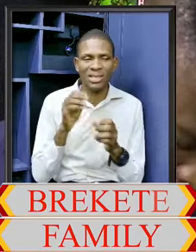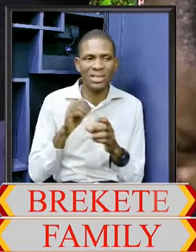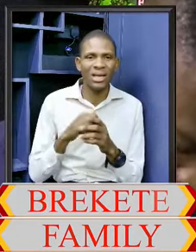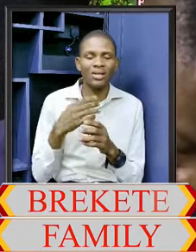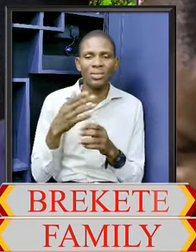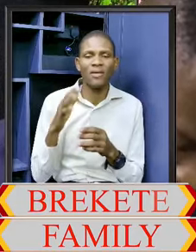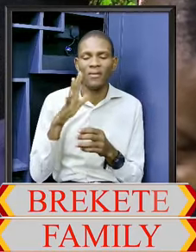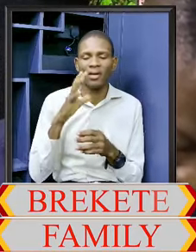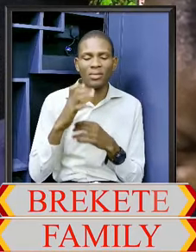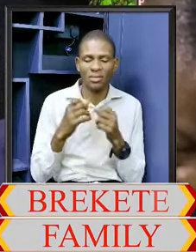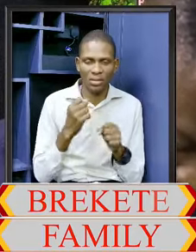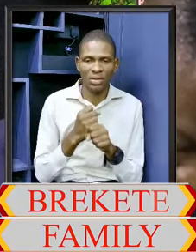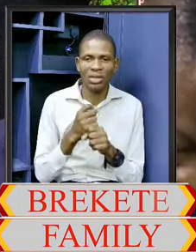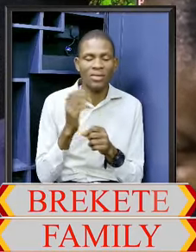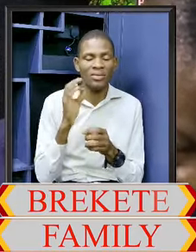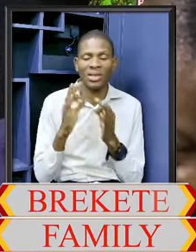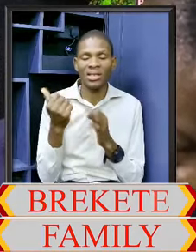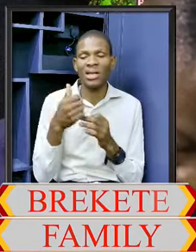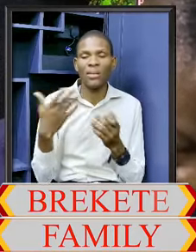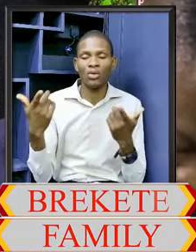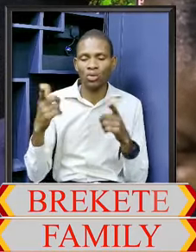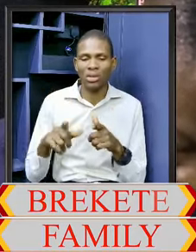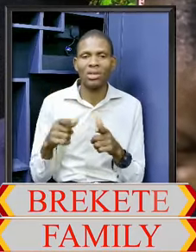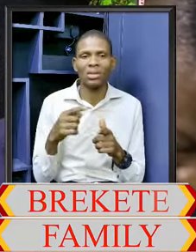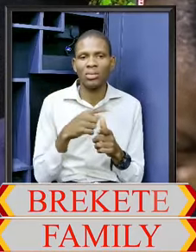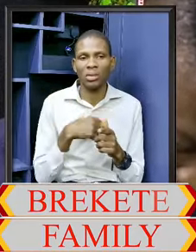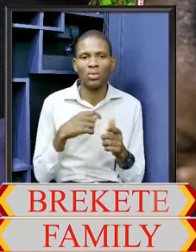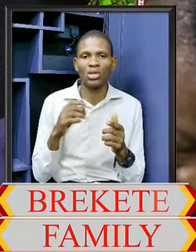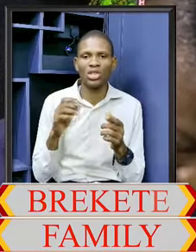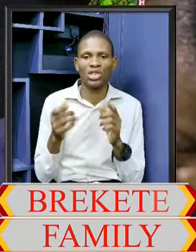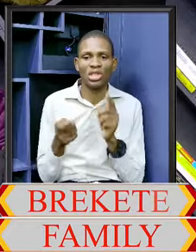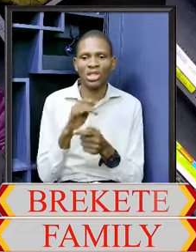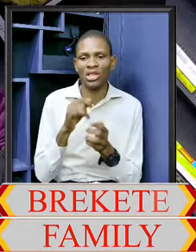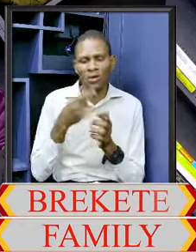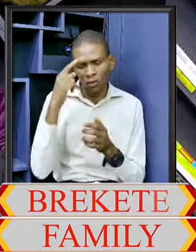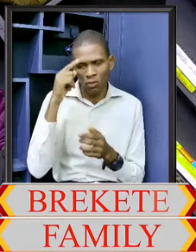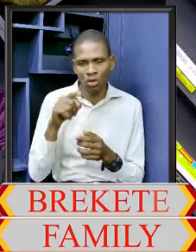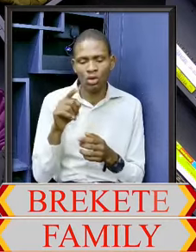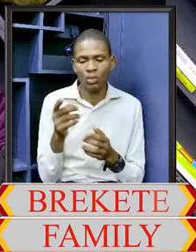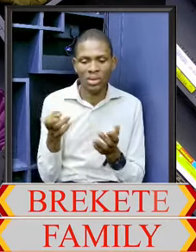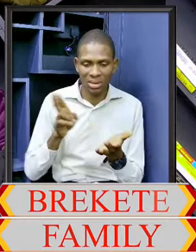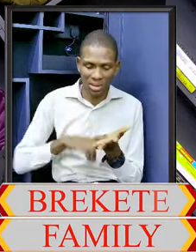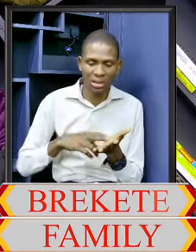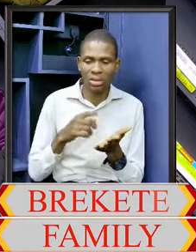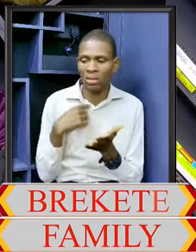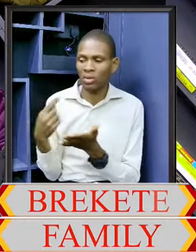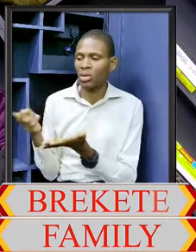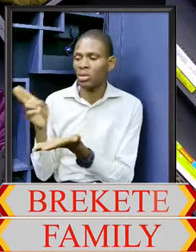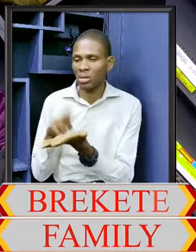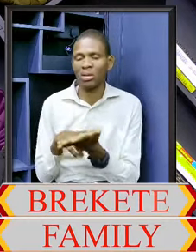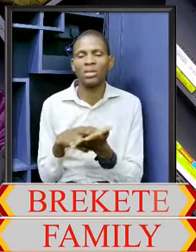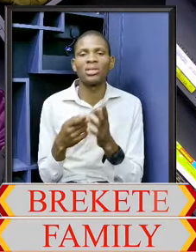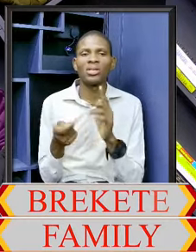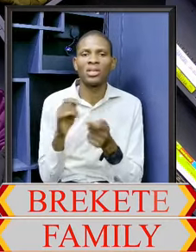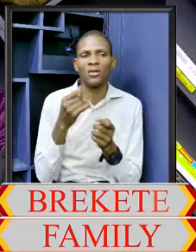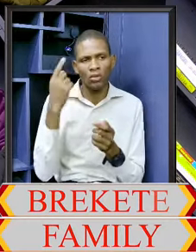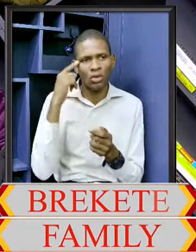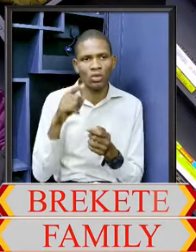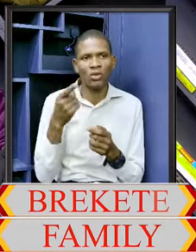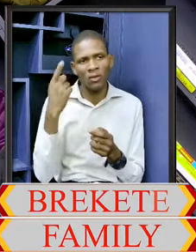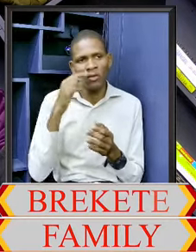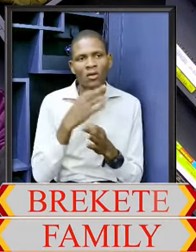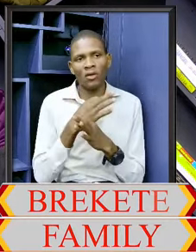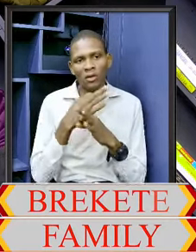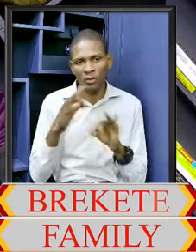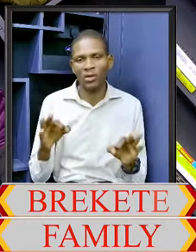but 5 years. But if something happens, if something happened to RAM, we go change them for you. For free? Yes, you go sign now, we go sign now. Eh? We'll change them for you for free. Me